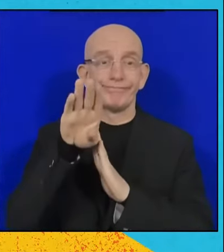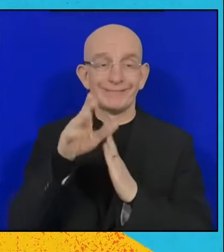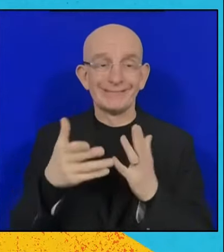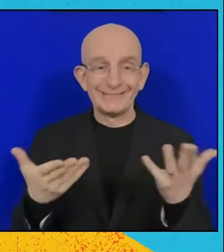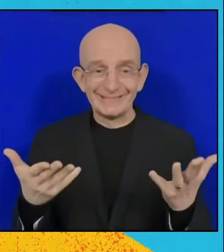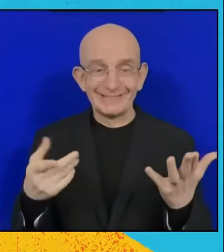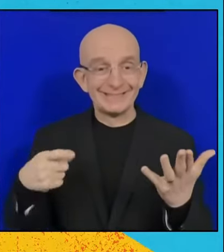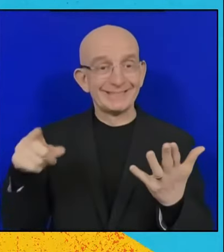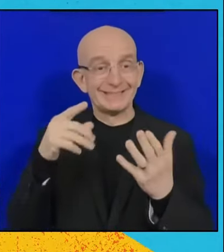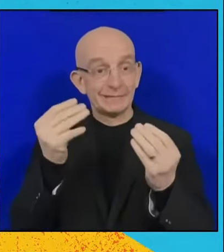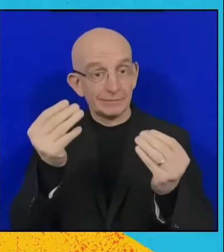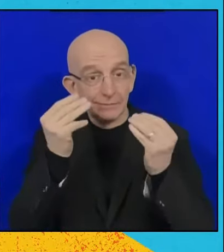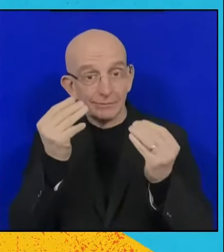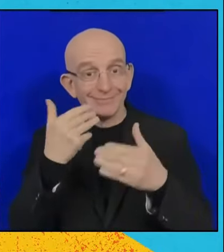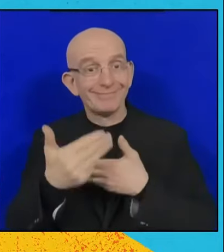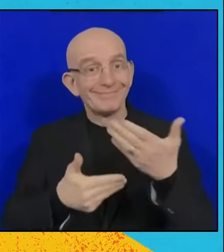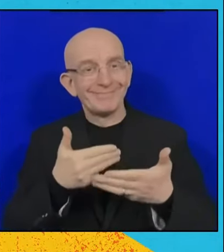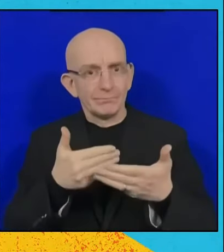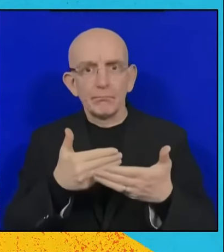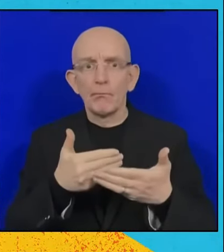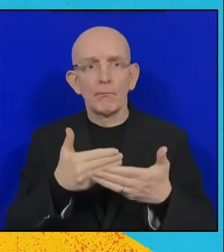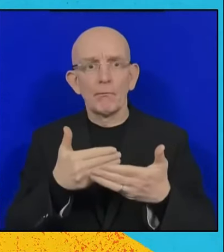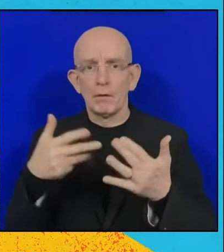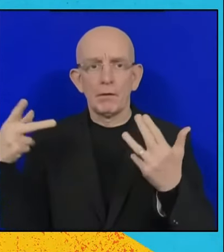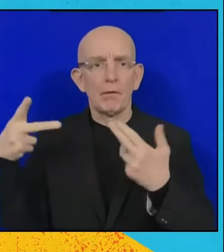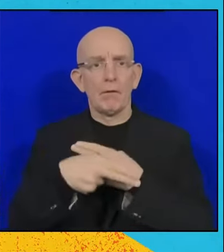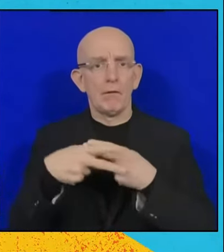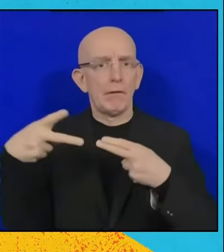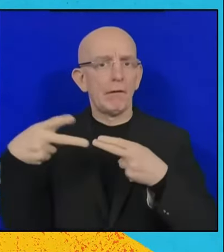people in the least developed countries and small island